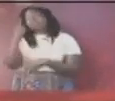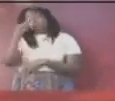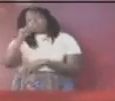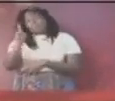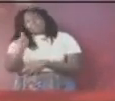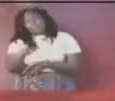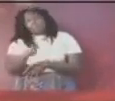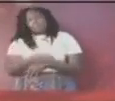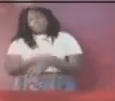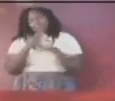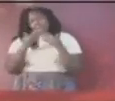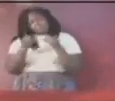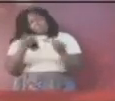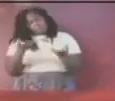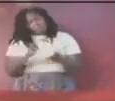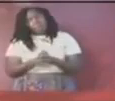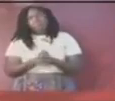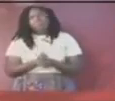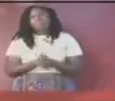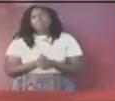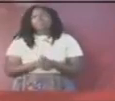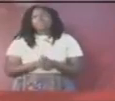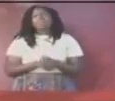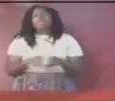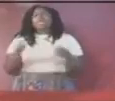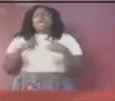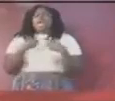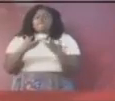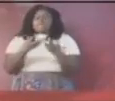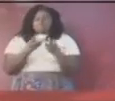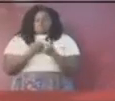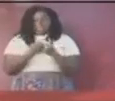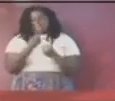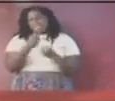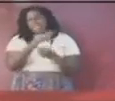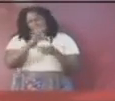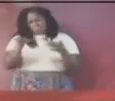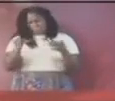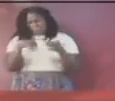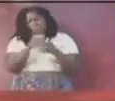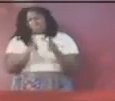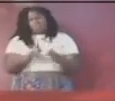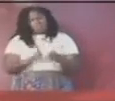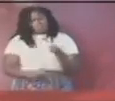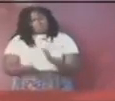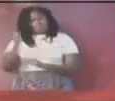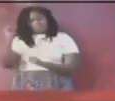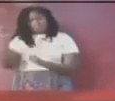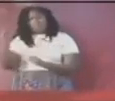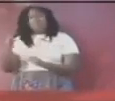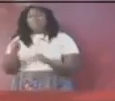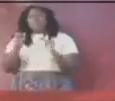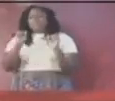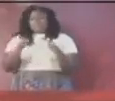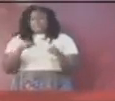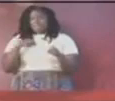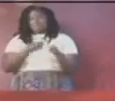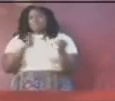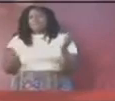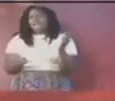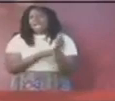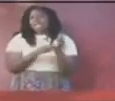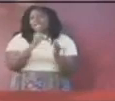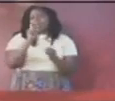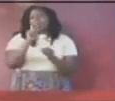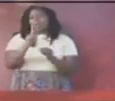question. What I'd like to just stress to the members of the population would be that we have added 110